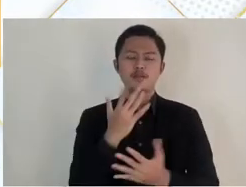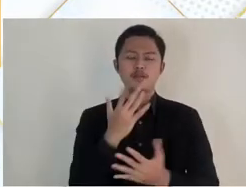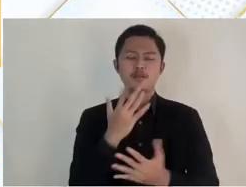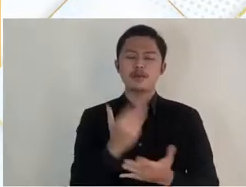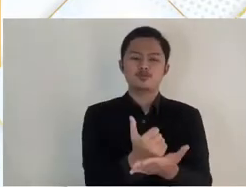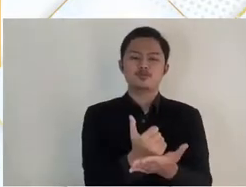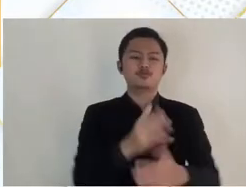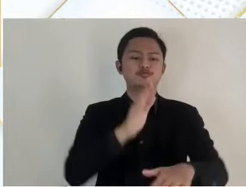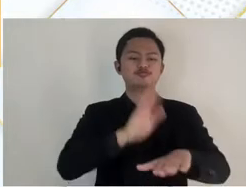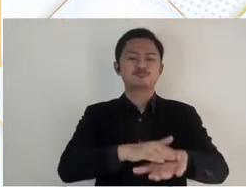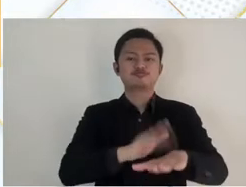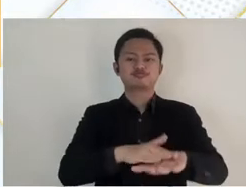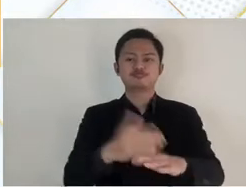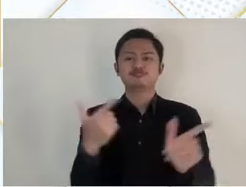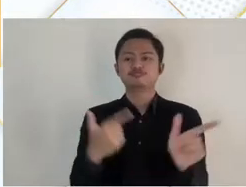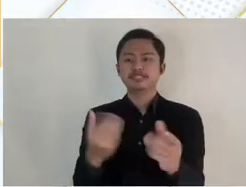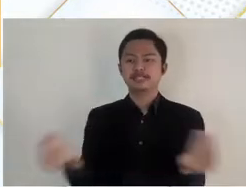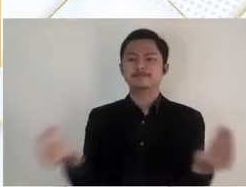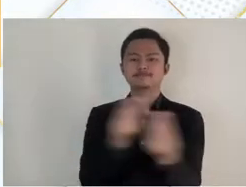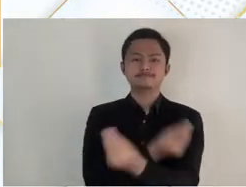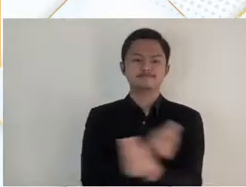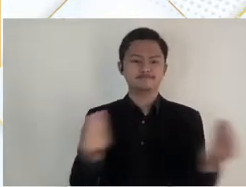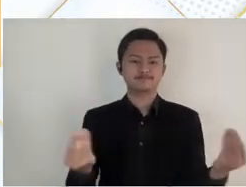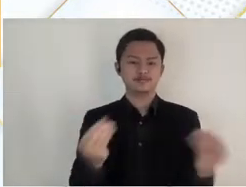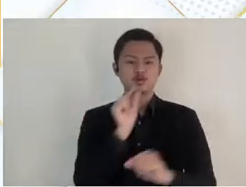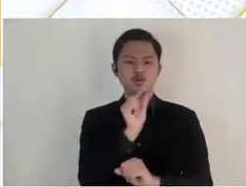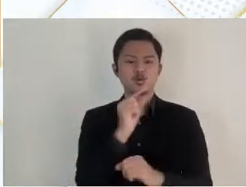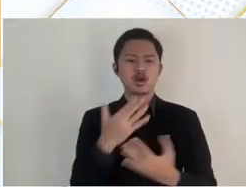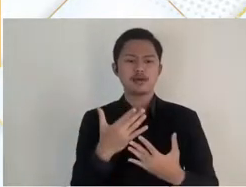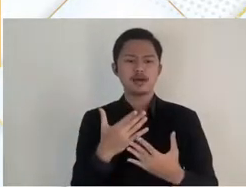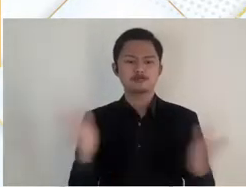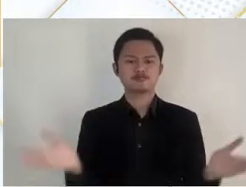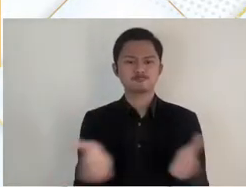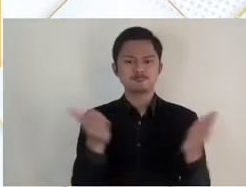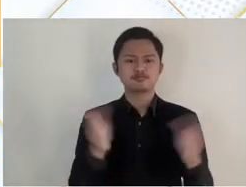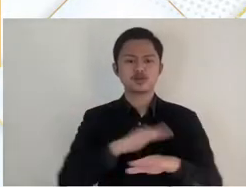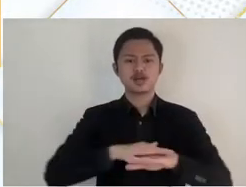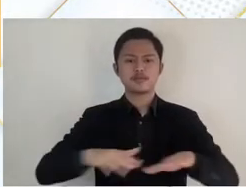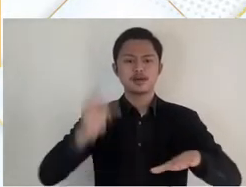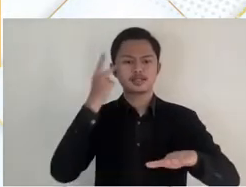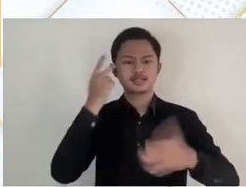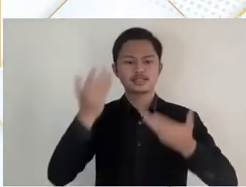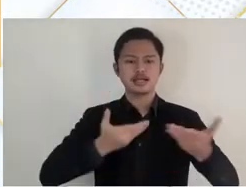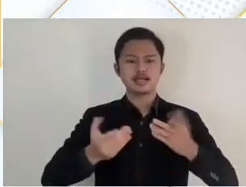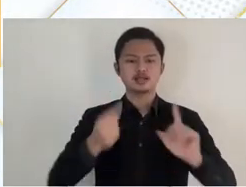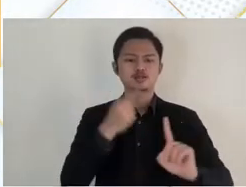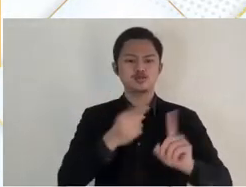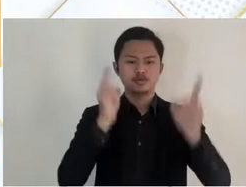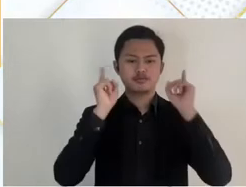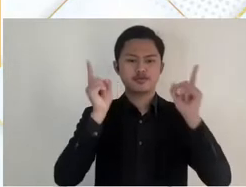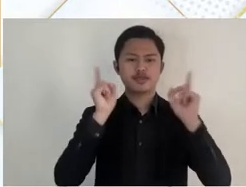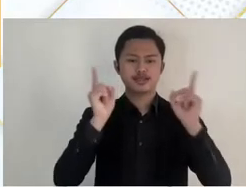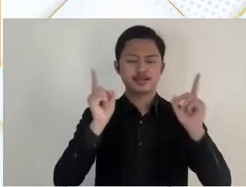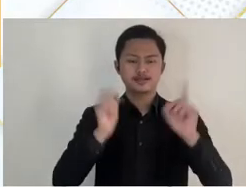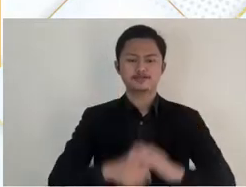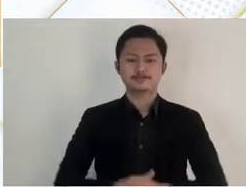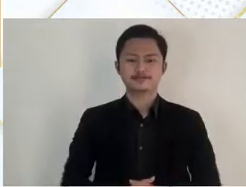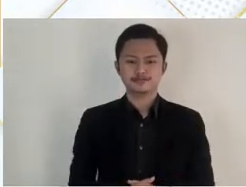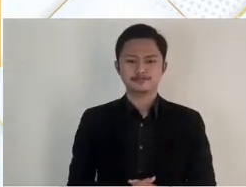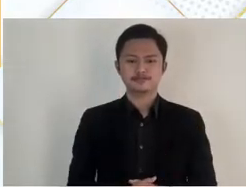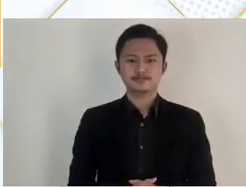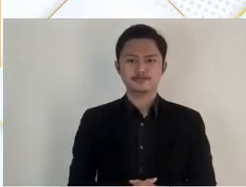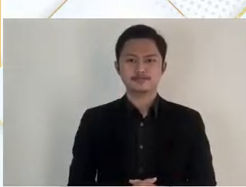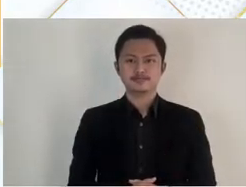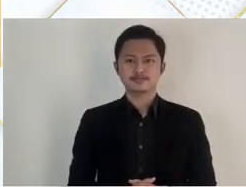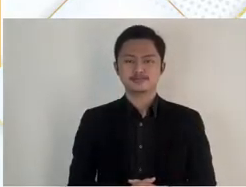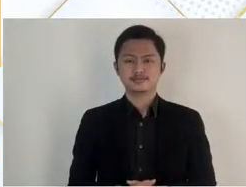within each of those militaries, to professionalize them into providing security services in a way for politics, then that's an important